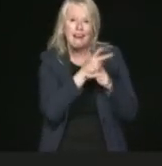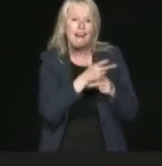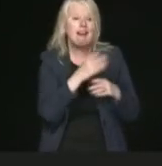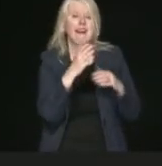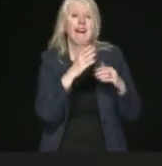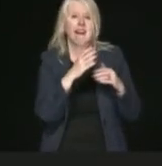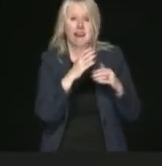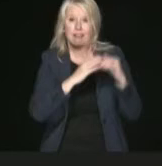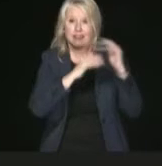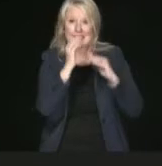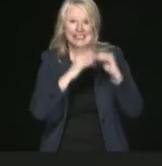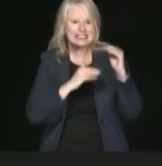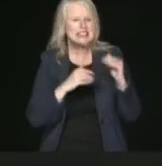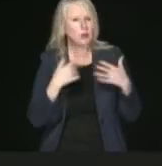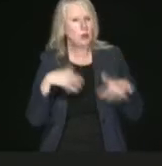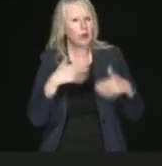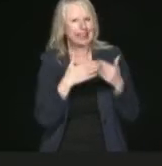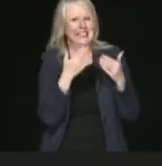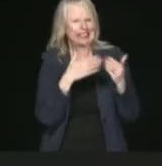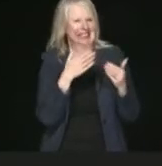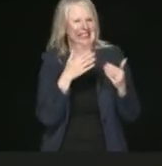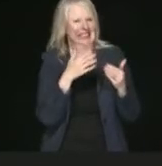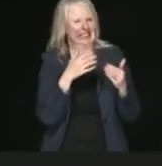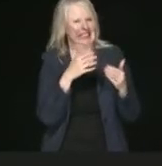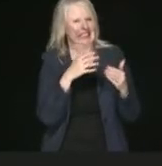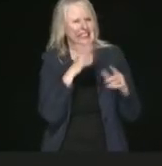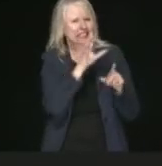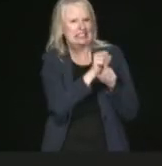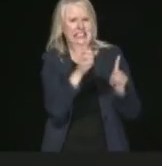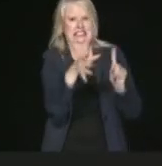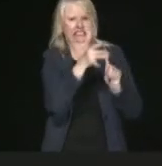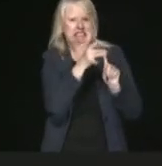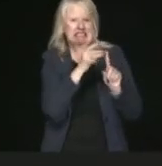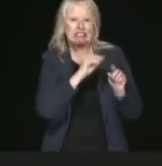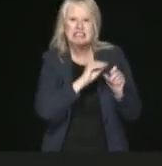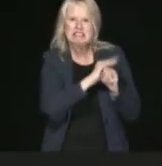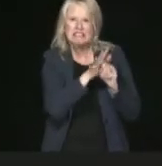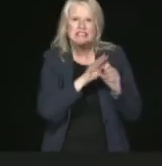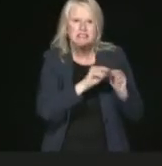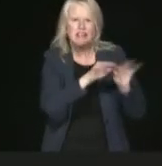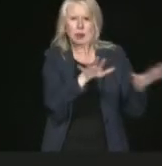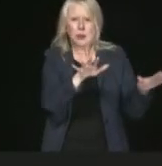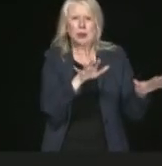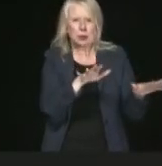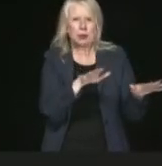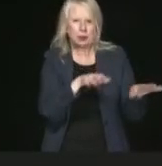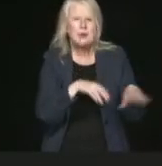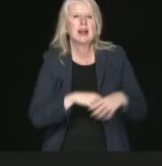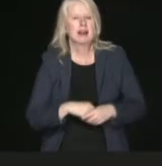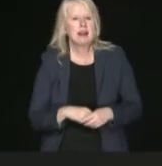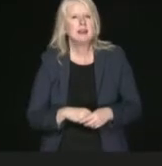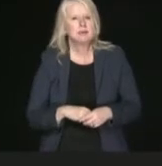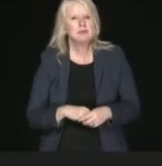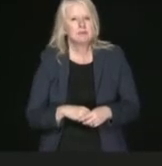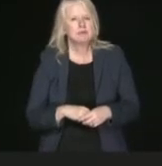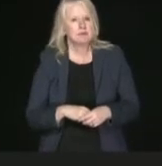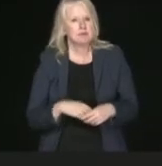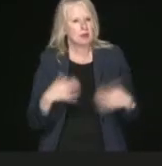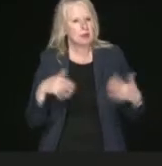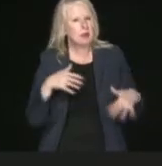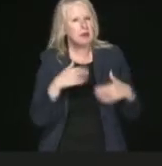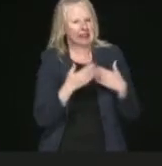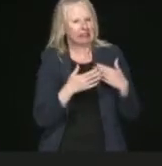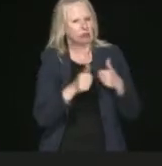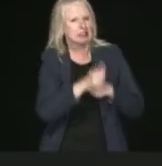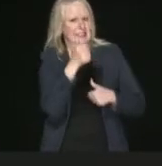and seniors' homes are a point of vulnerability for spread of COVID-19, and